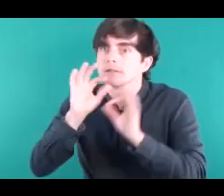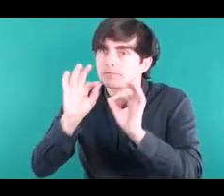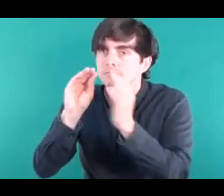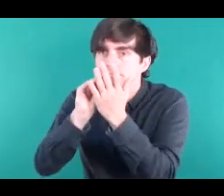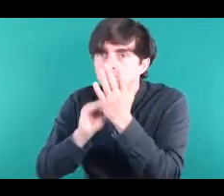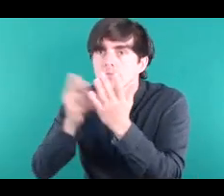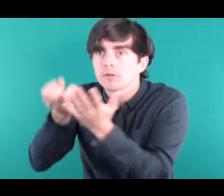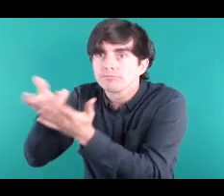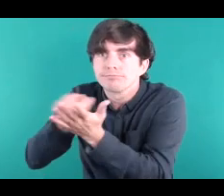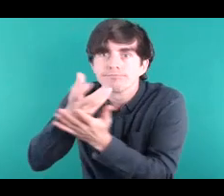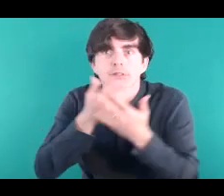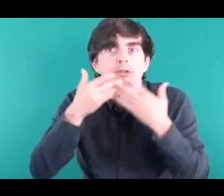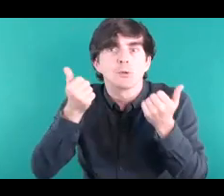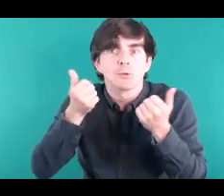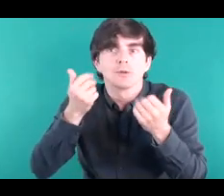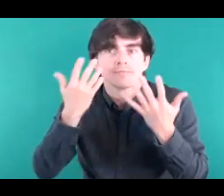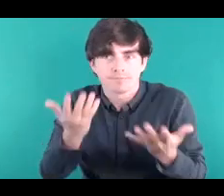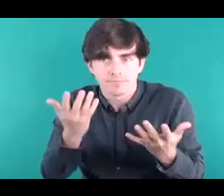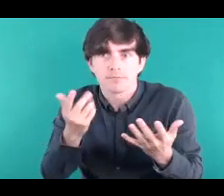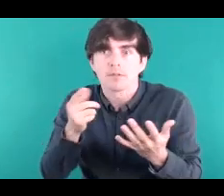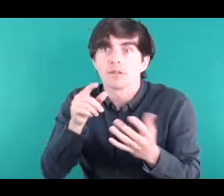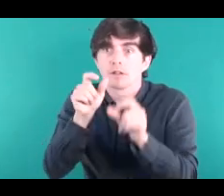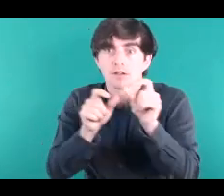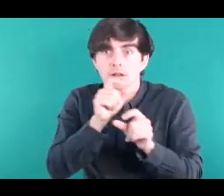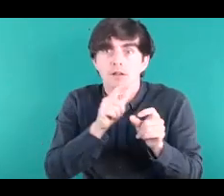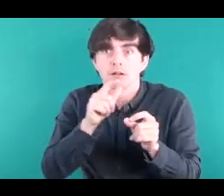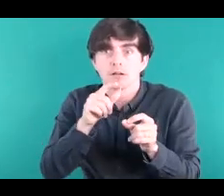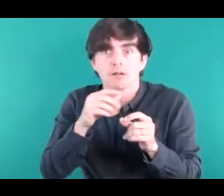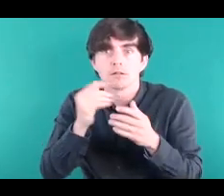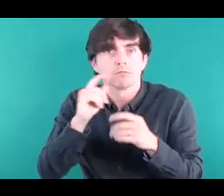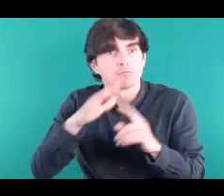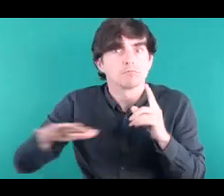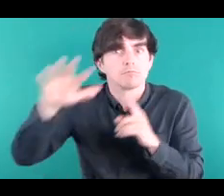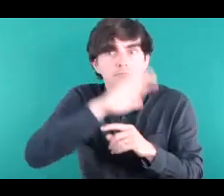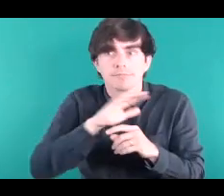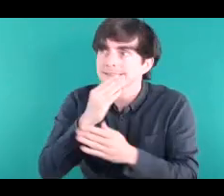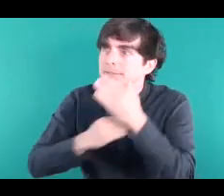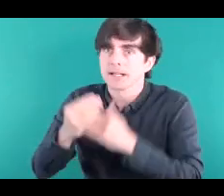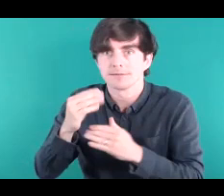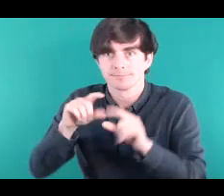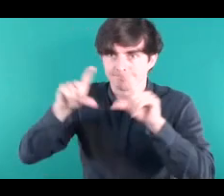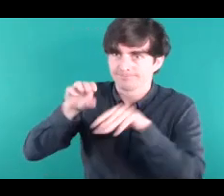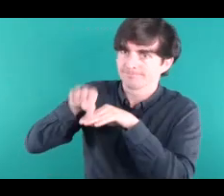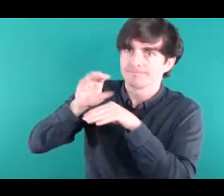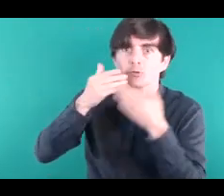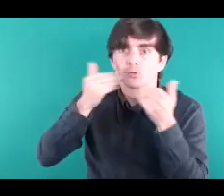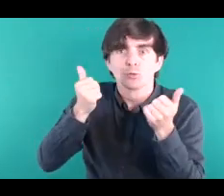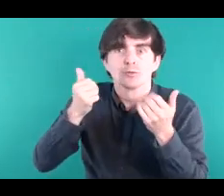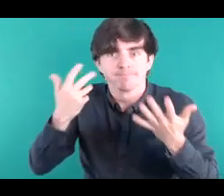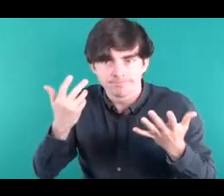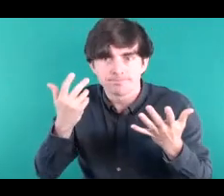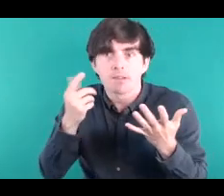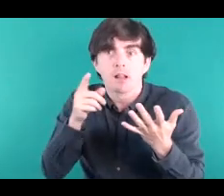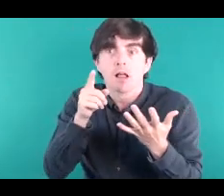And one element that came quite strongly also is that the critical lack of publicly funded support